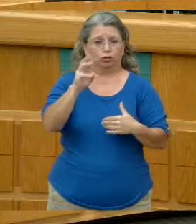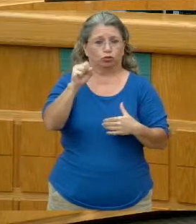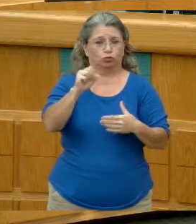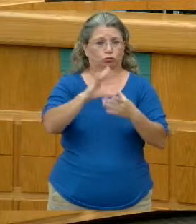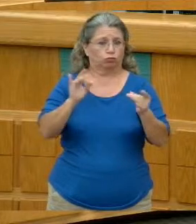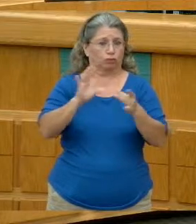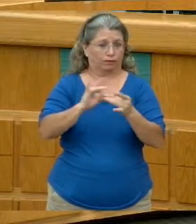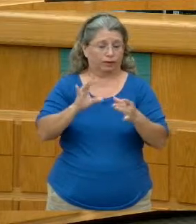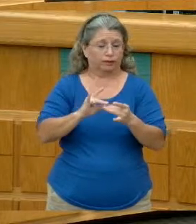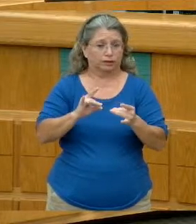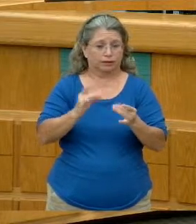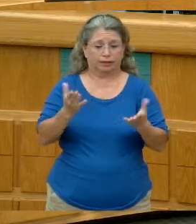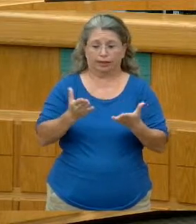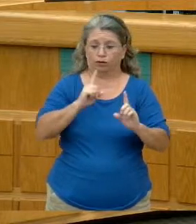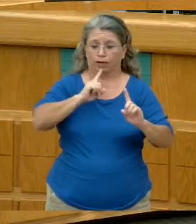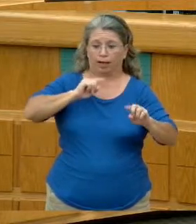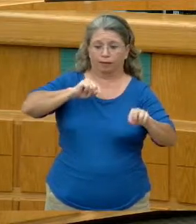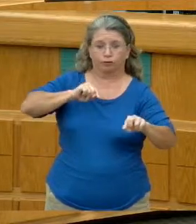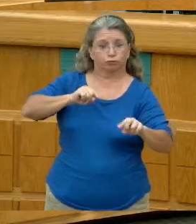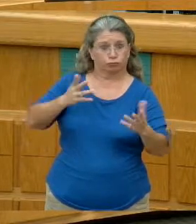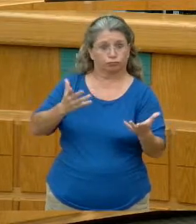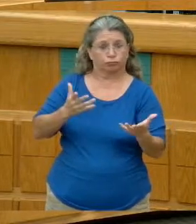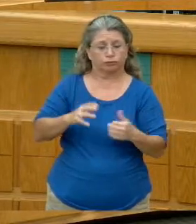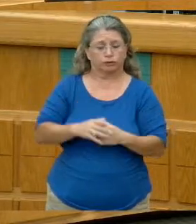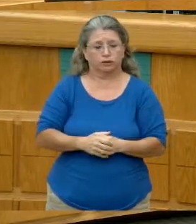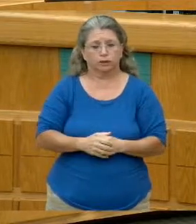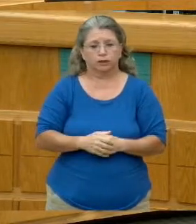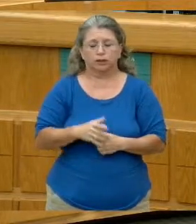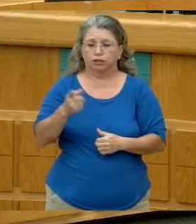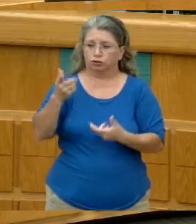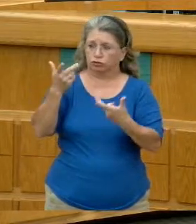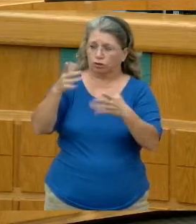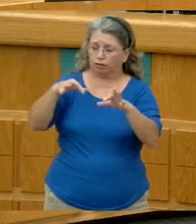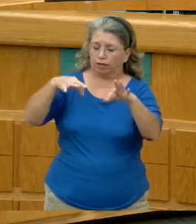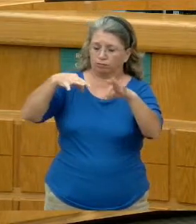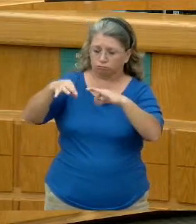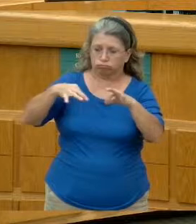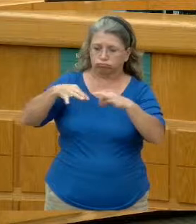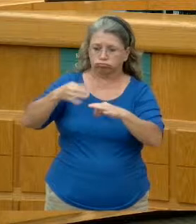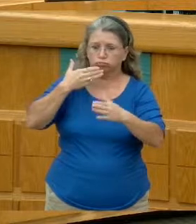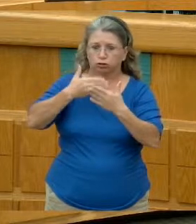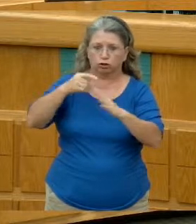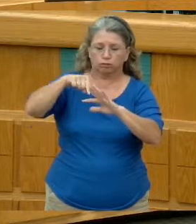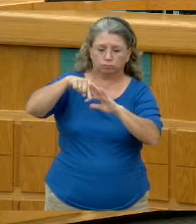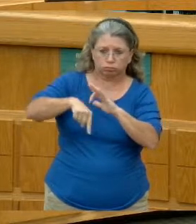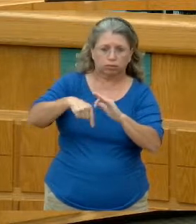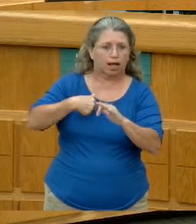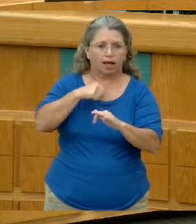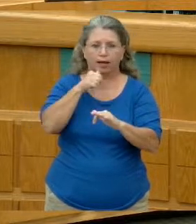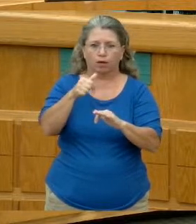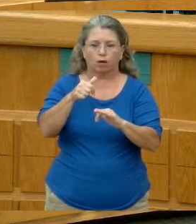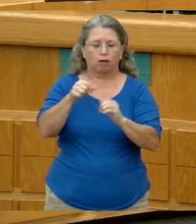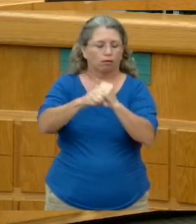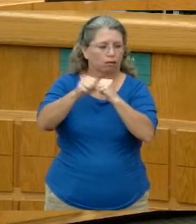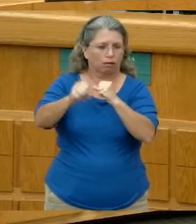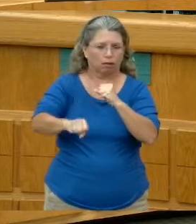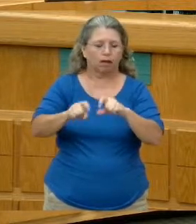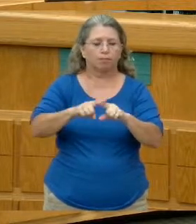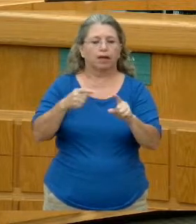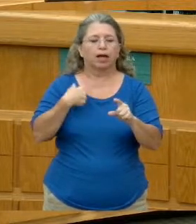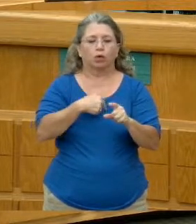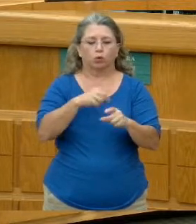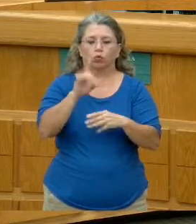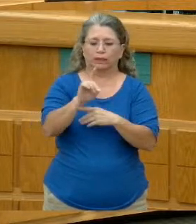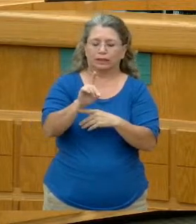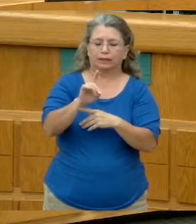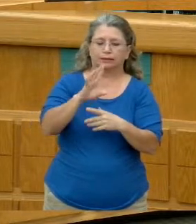so as she's already gone into very good detail, I won't belabor it, but we talked about the